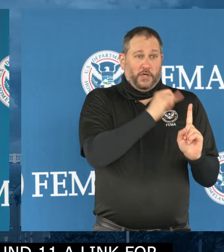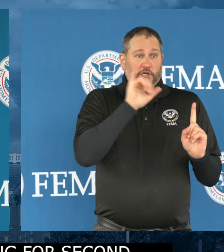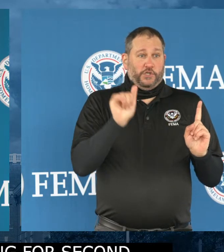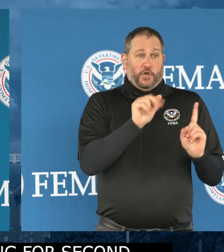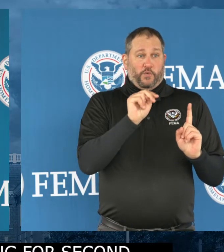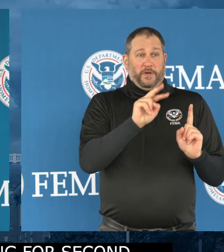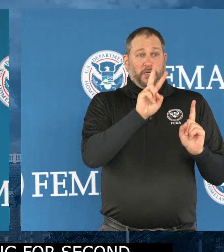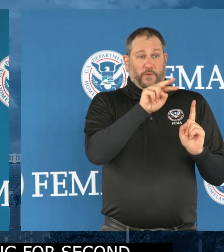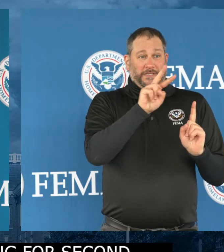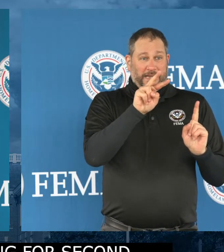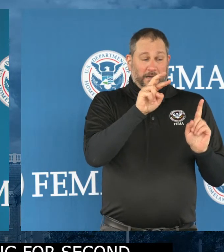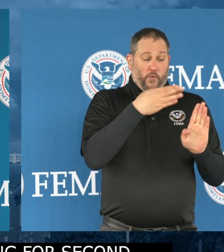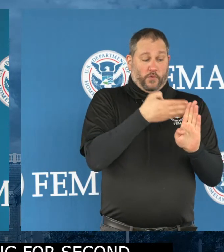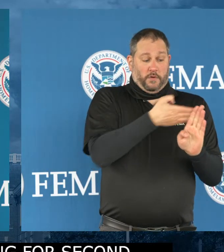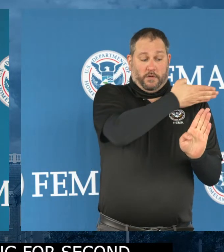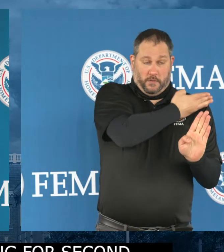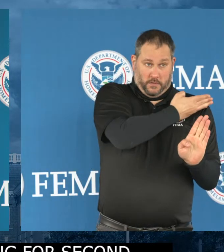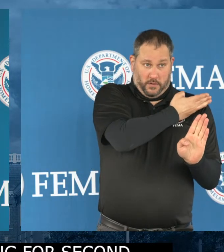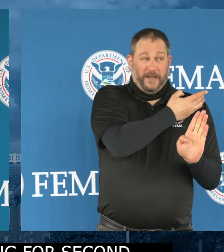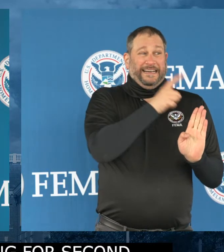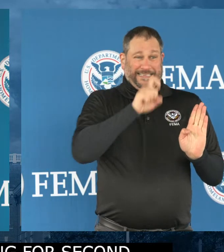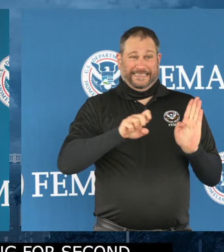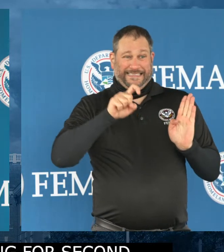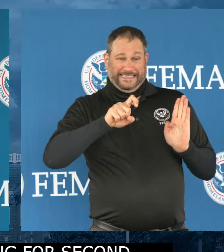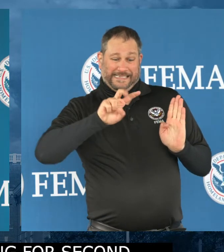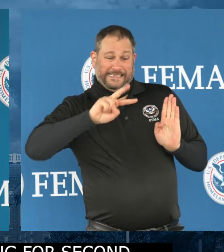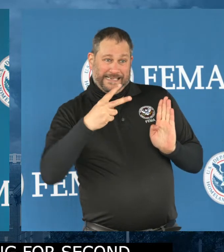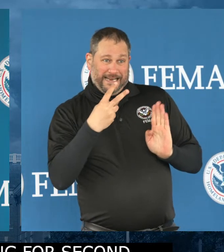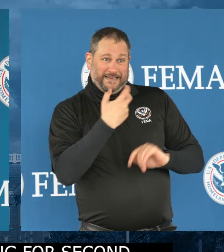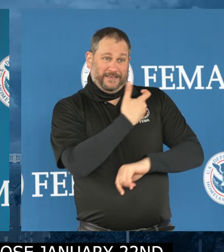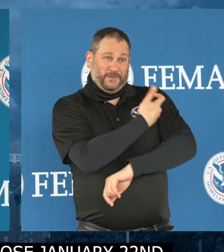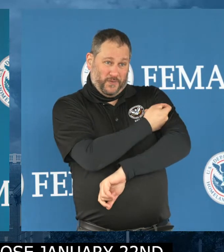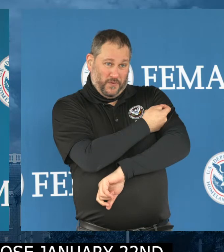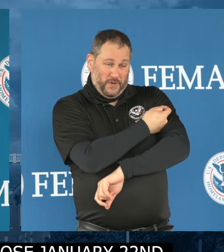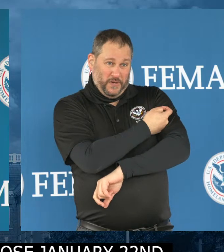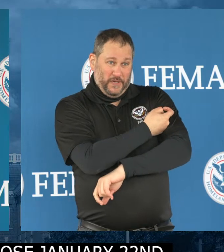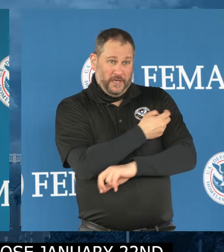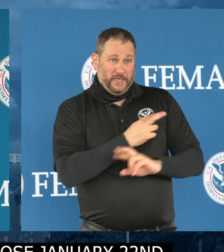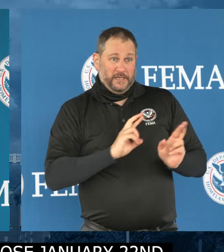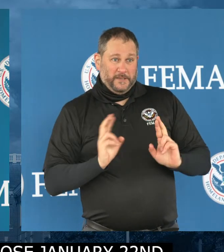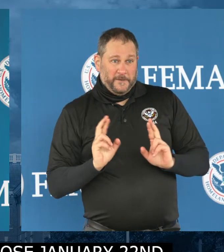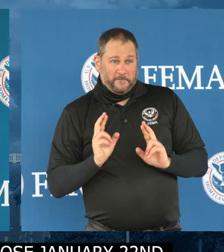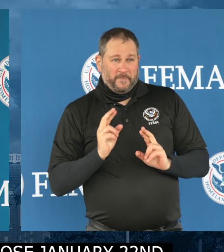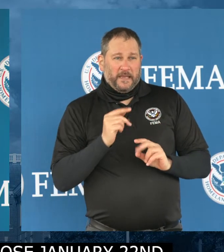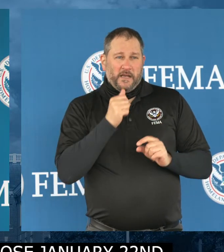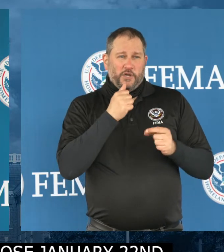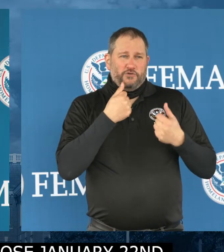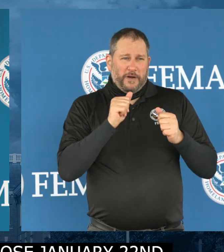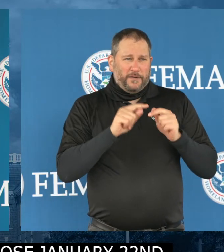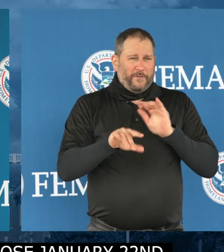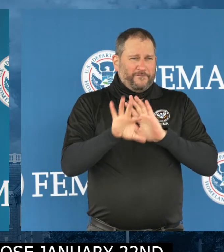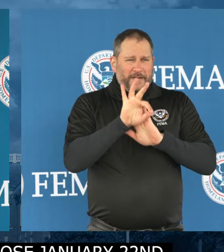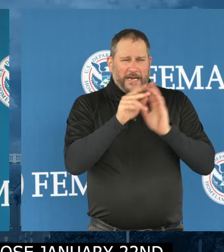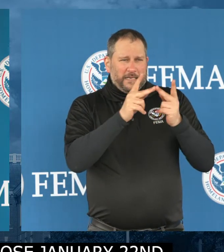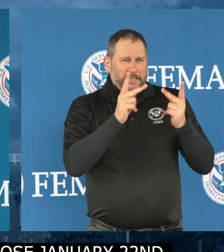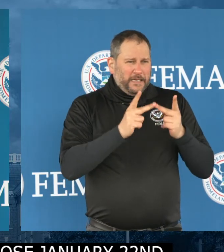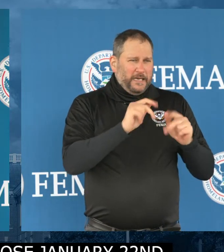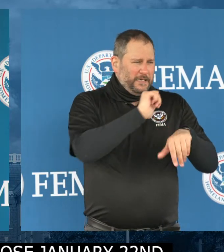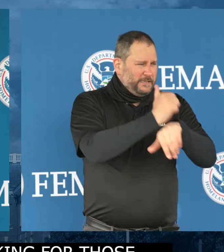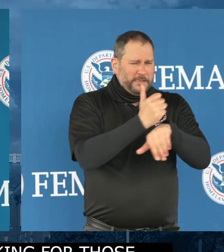or before. So we're really looking for those folks who have had a difficult time finding a place to get their second